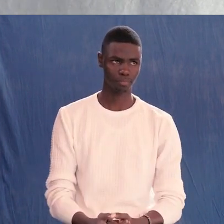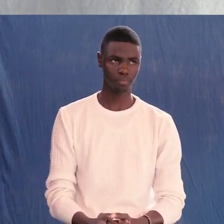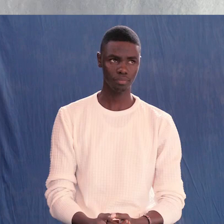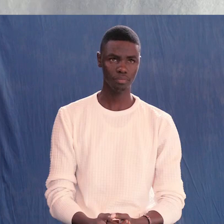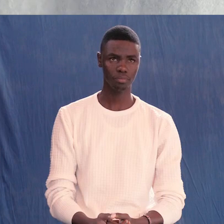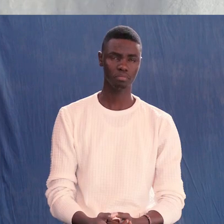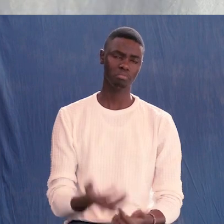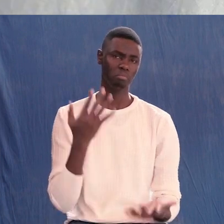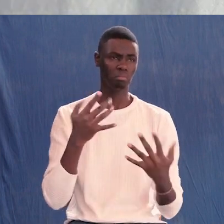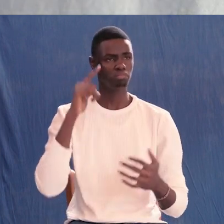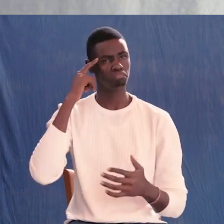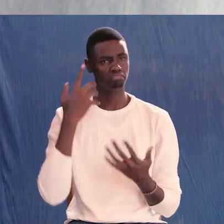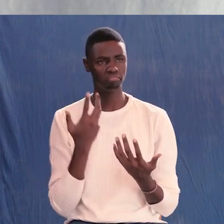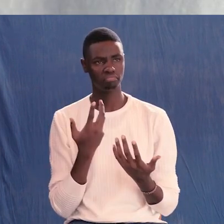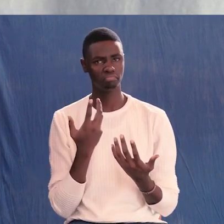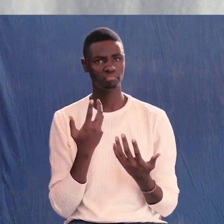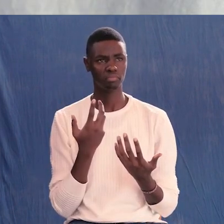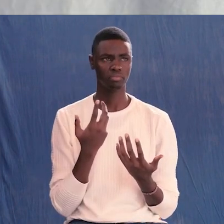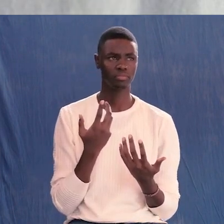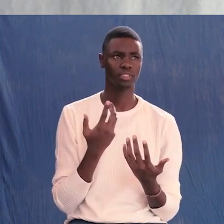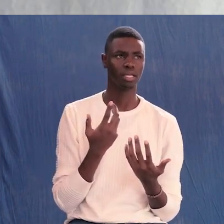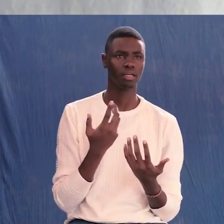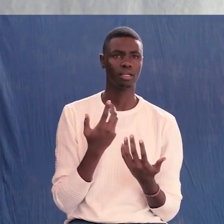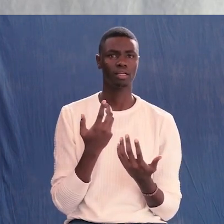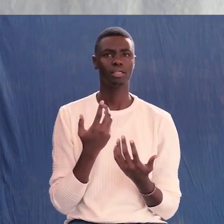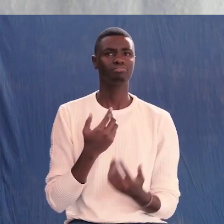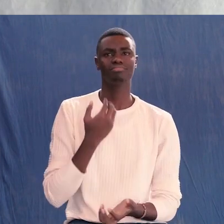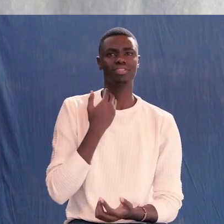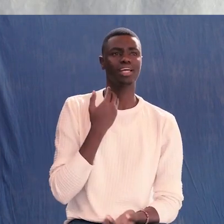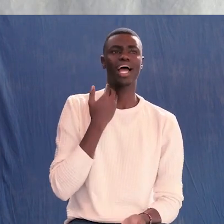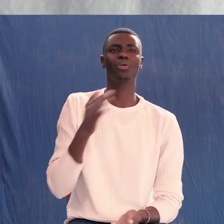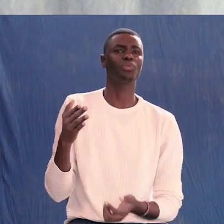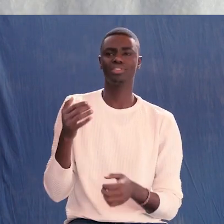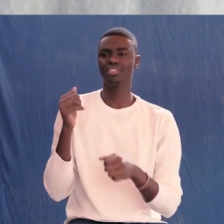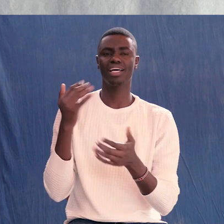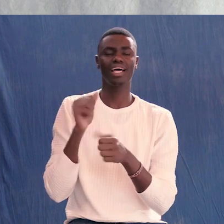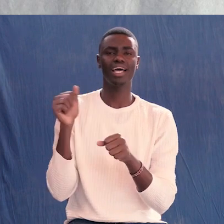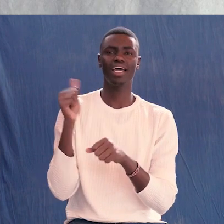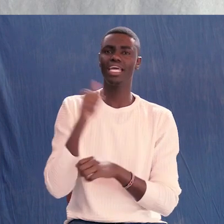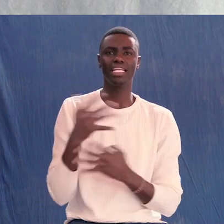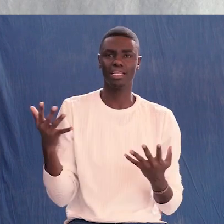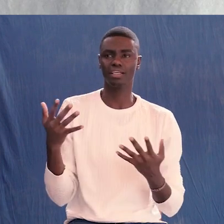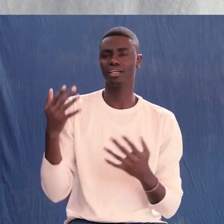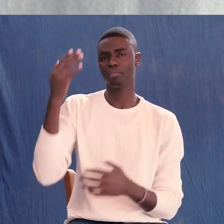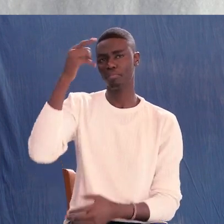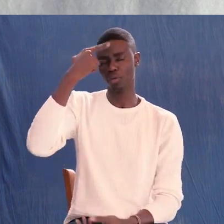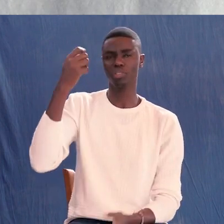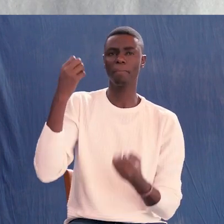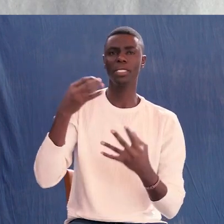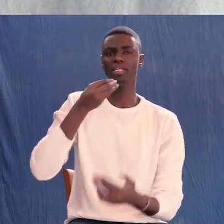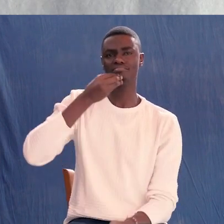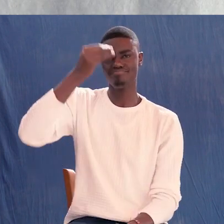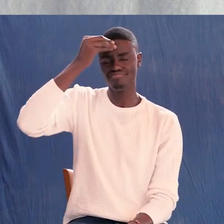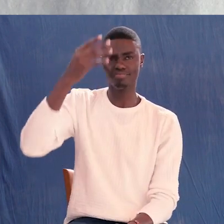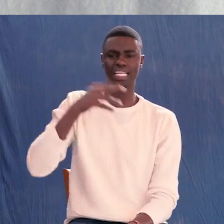Or maybe you think, well, no, I don't want anything to do with that. it's a bunch of hypocrites. It's a bunch